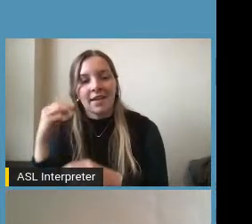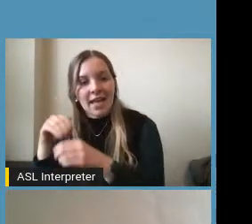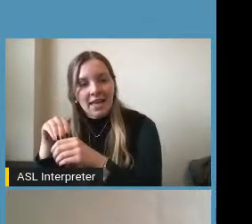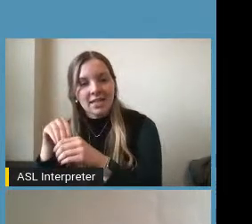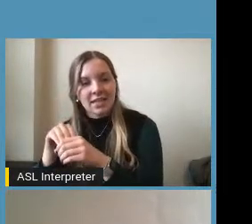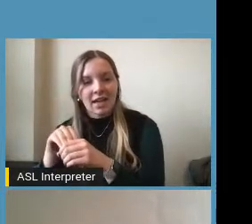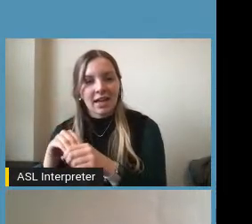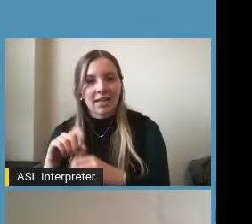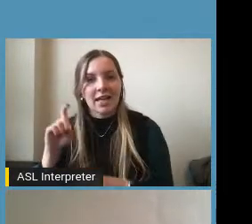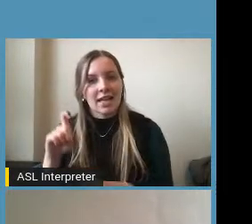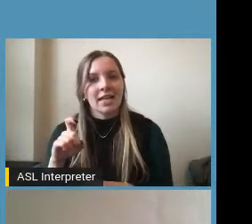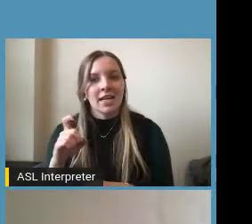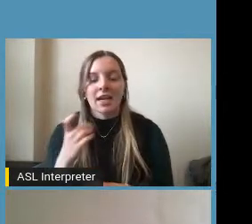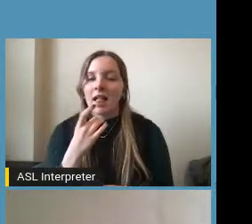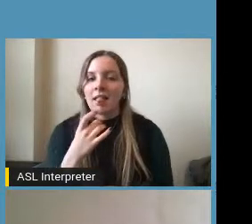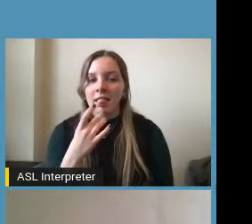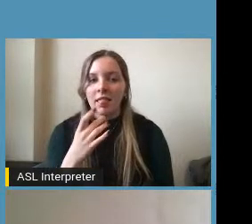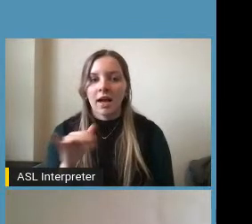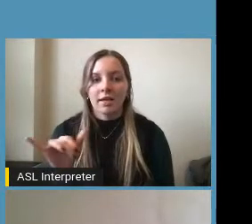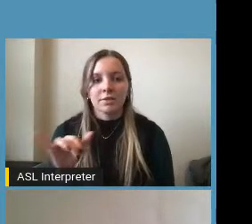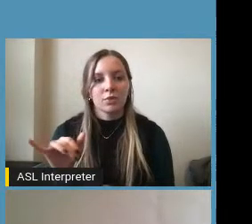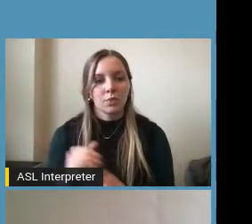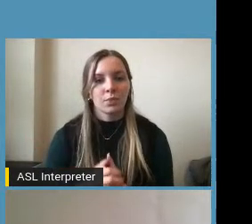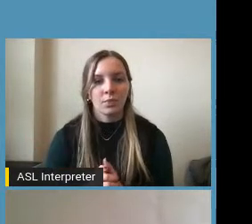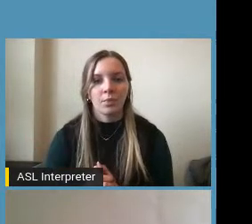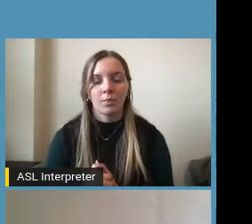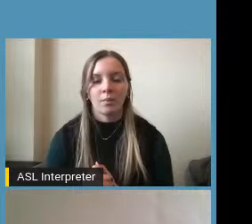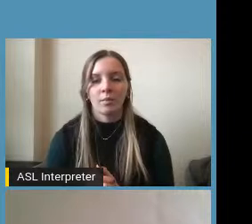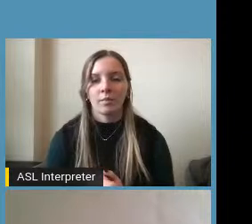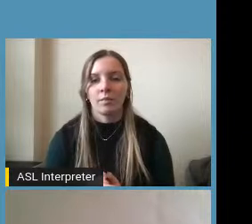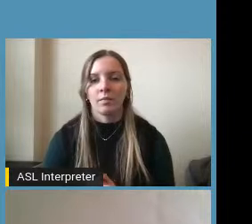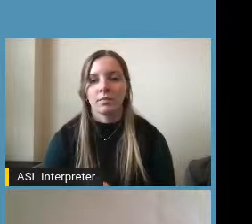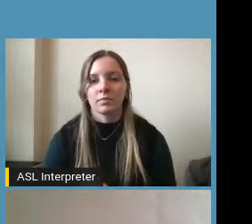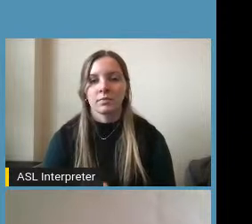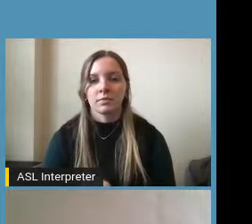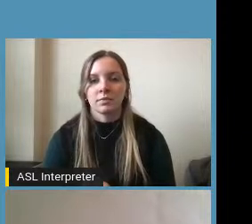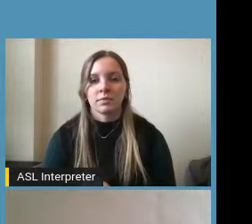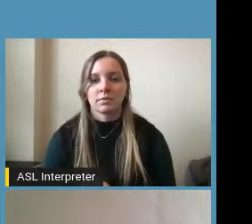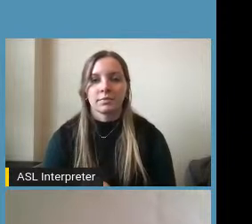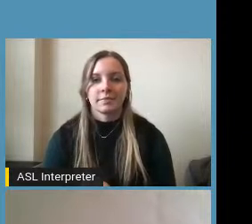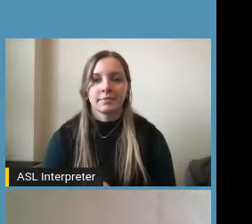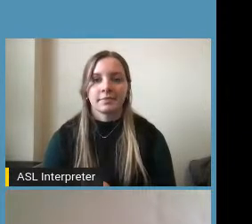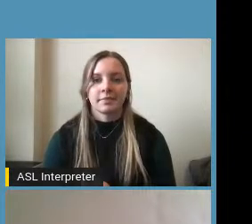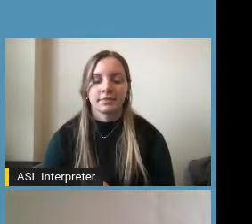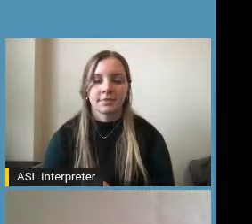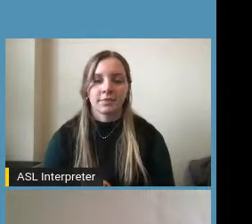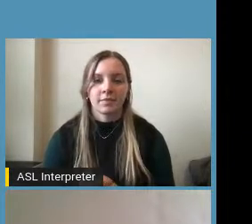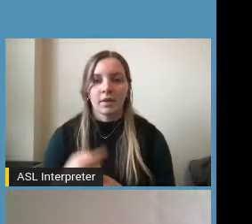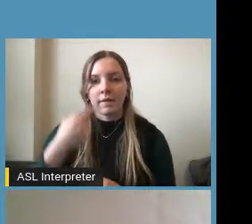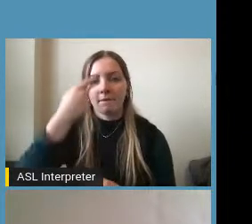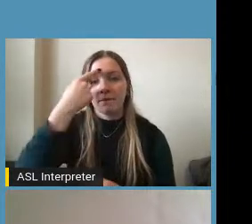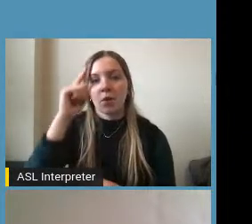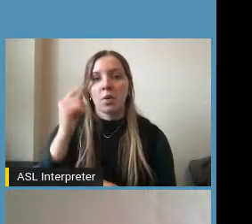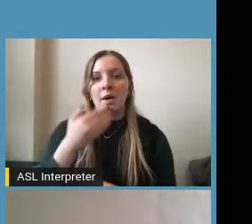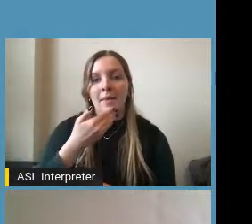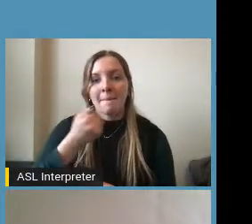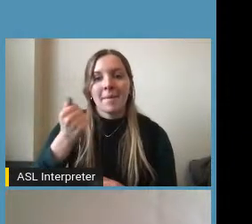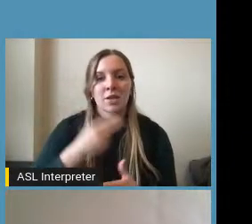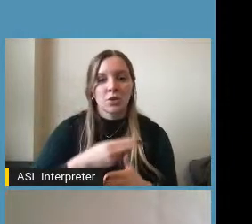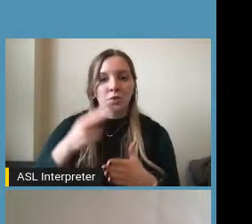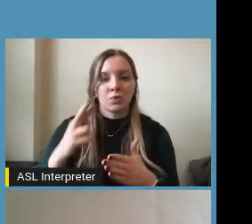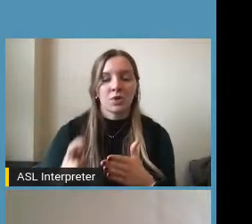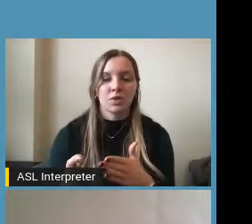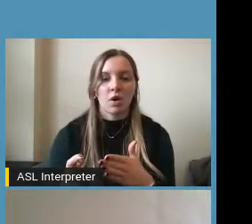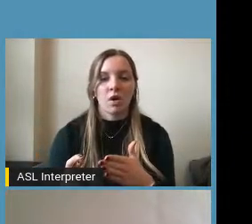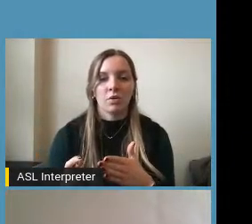a lot of equipment. In order to get the kind of high quality results that I've been talking about, we really need